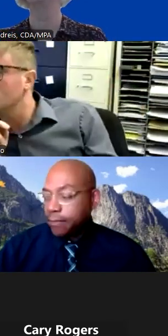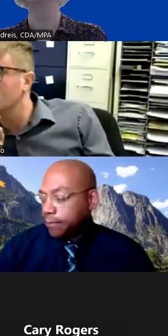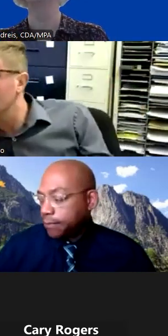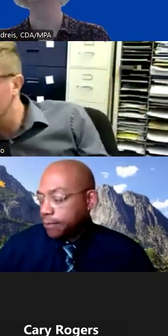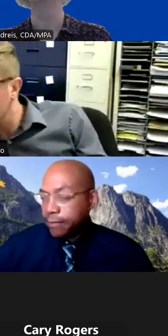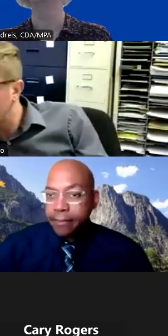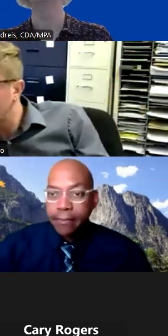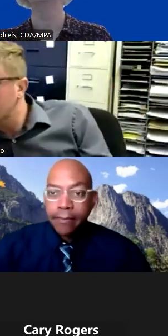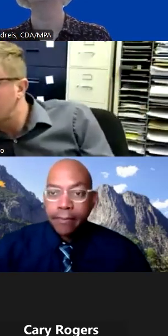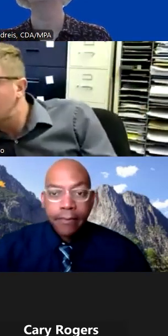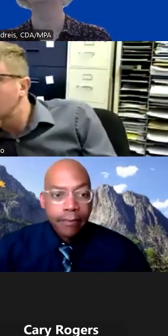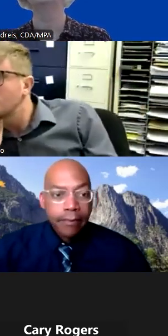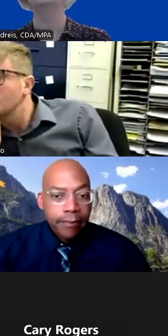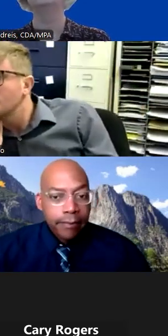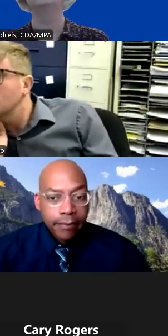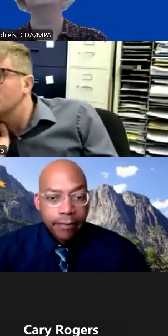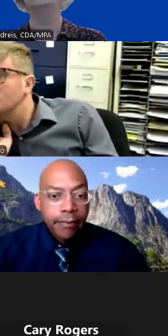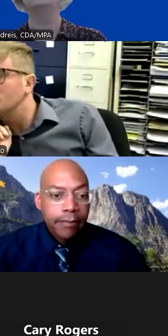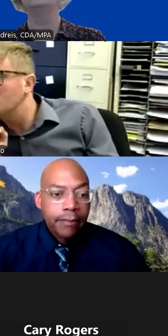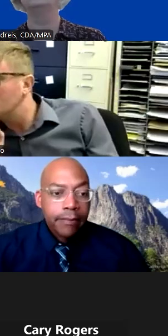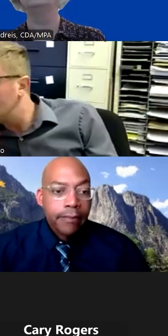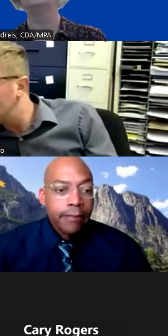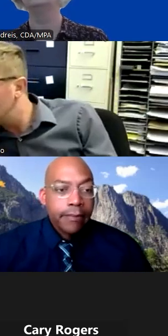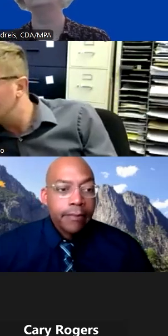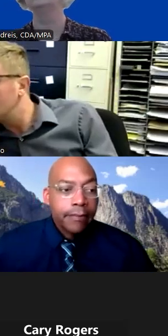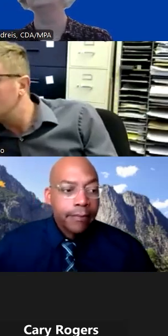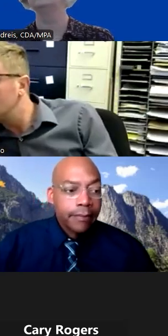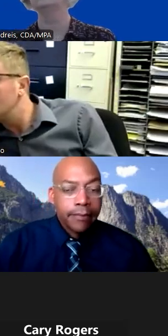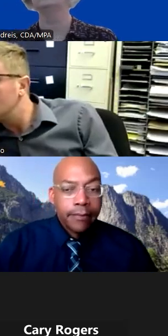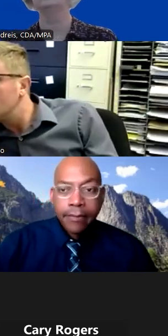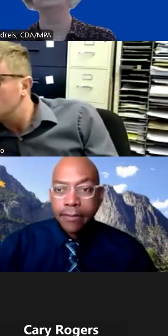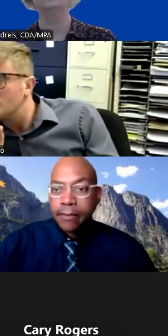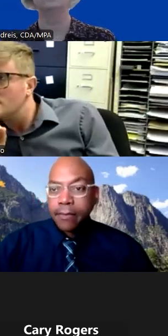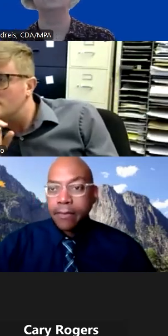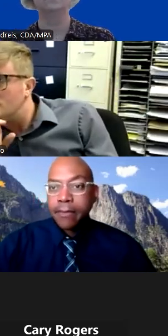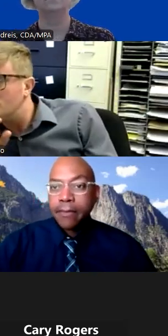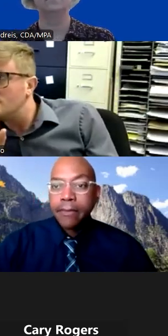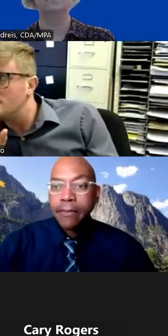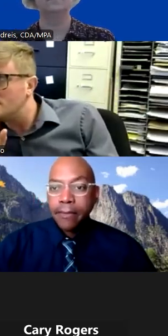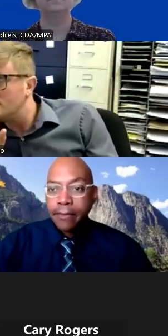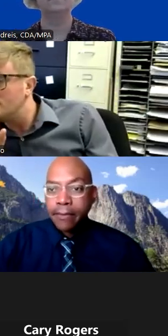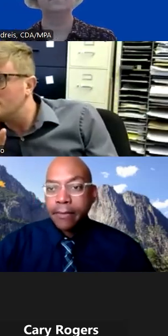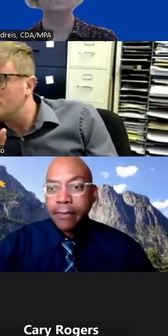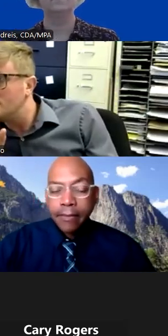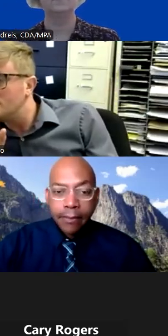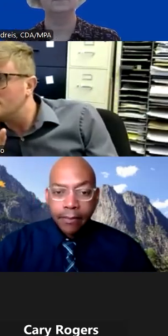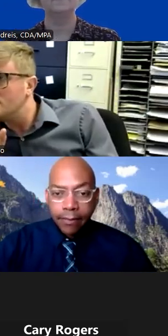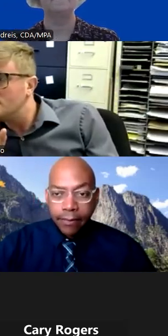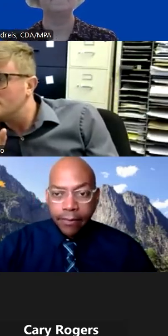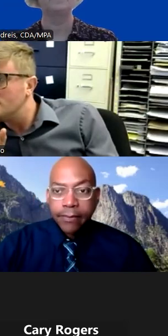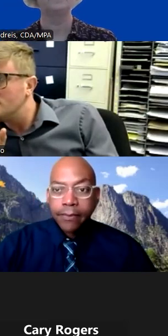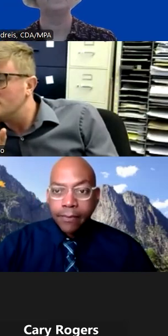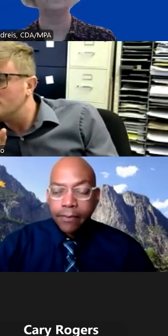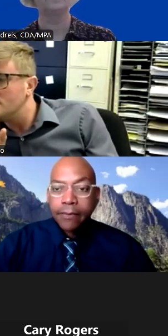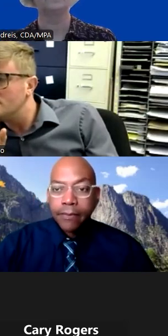and how to, share information about like Medi-Cal and what's offered through Medi-Cal without going